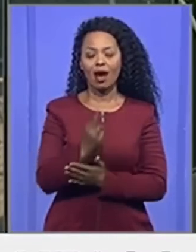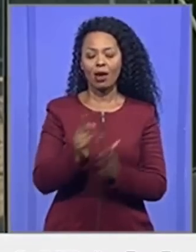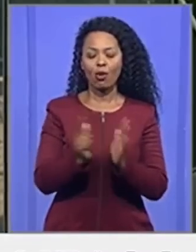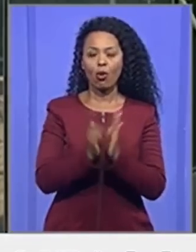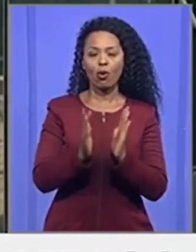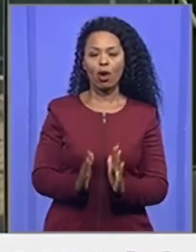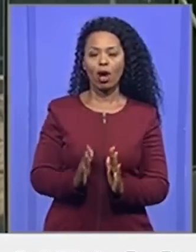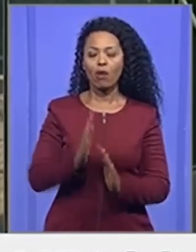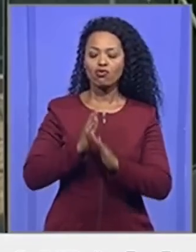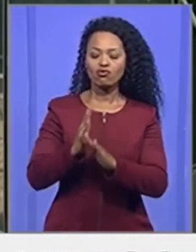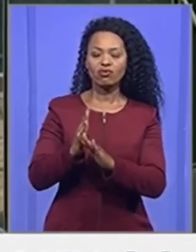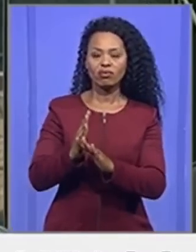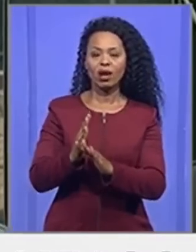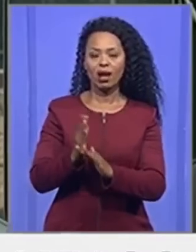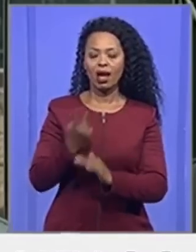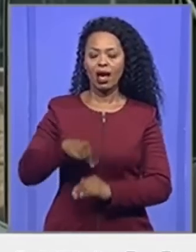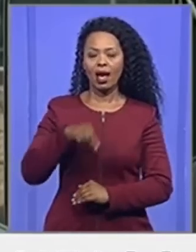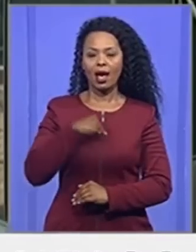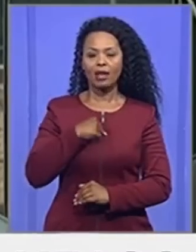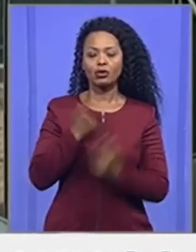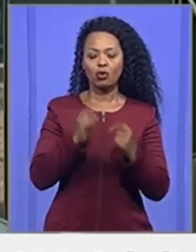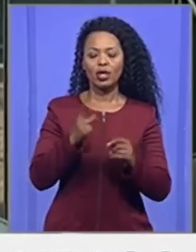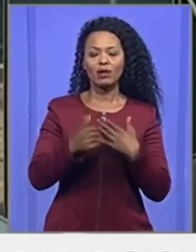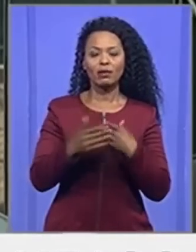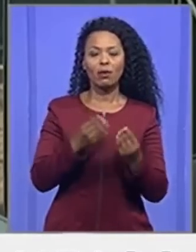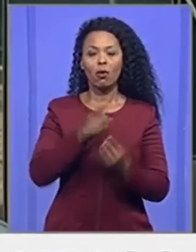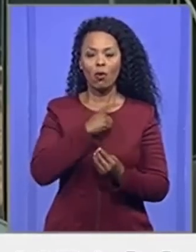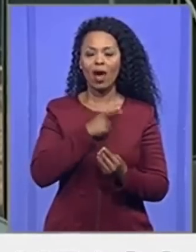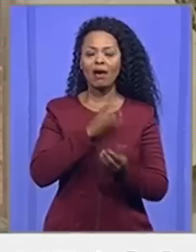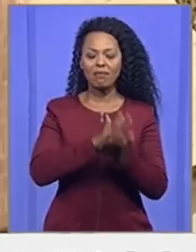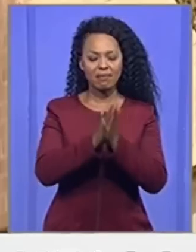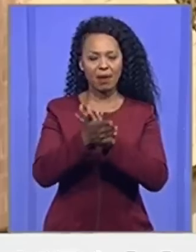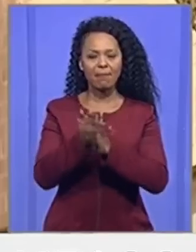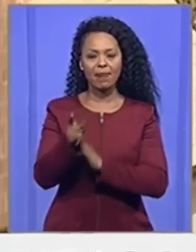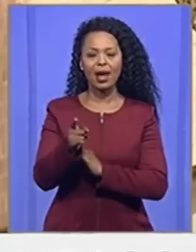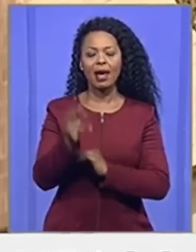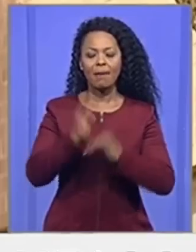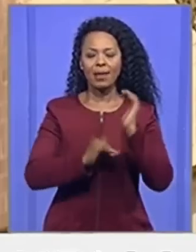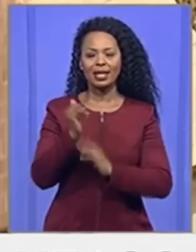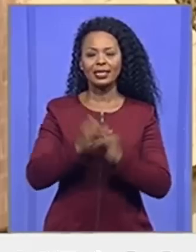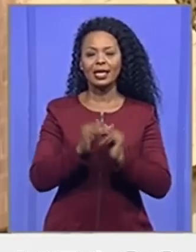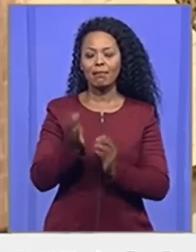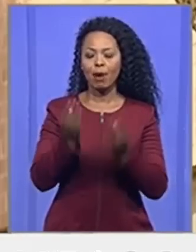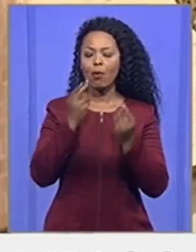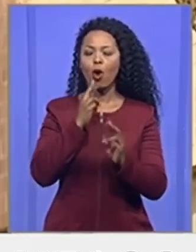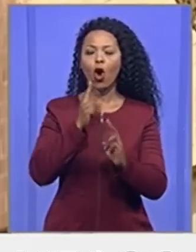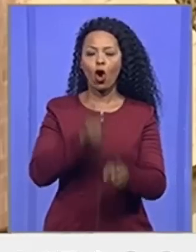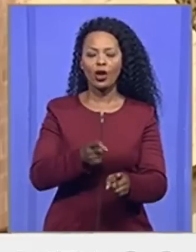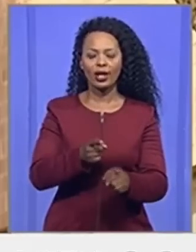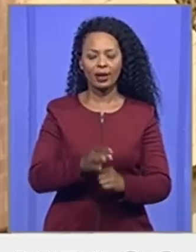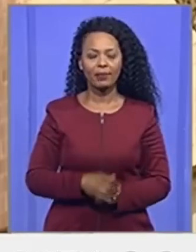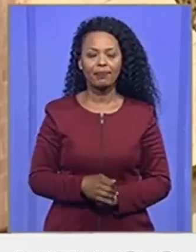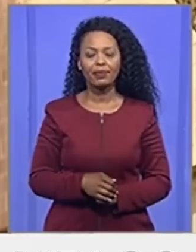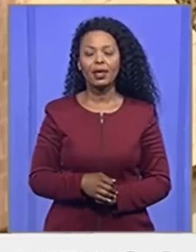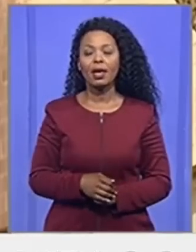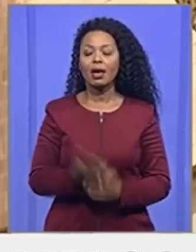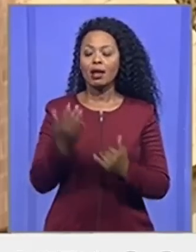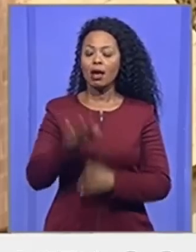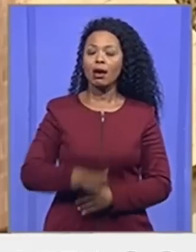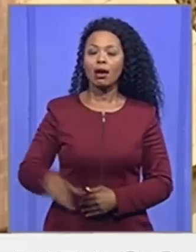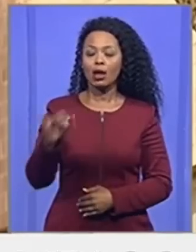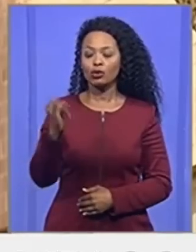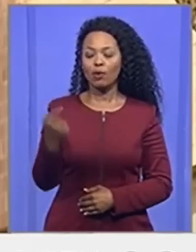from doing what we are supposed to do. We received a demolition order to demolish the building. Go latela tiragalo ya kwa Johannesburg, go dirilwe